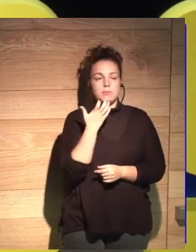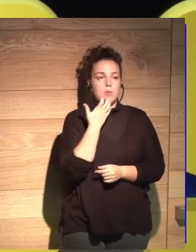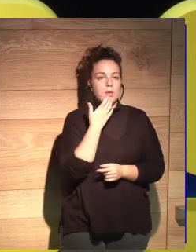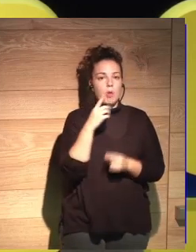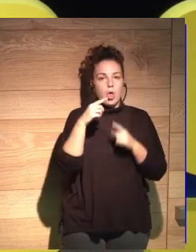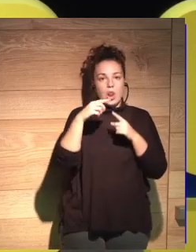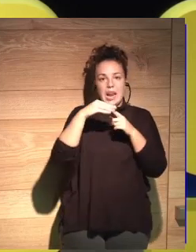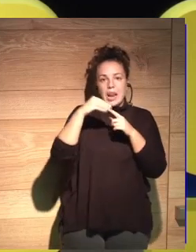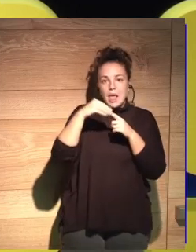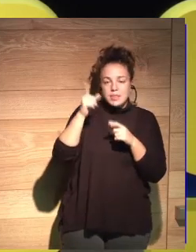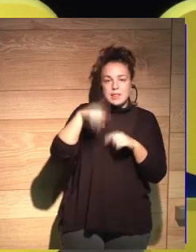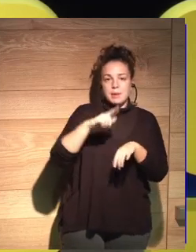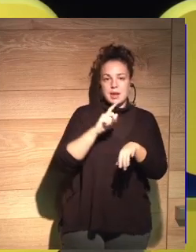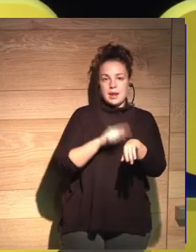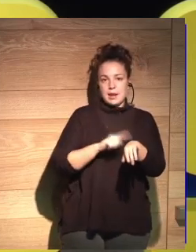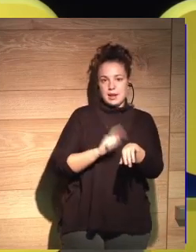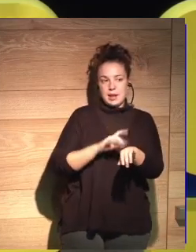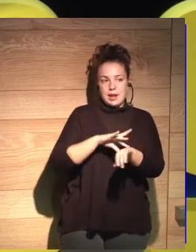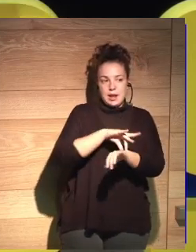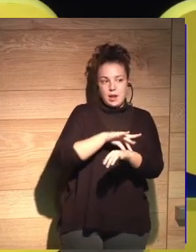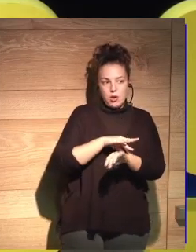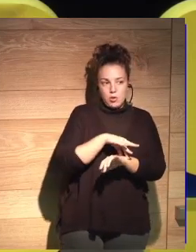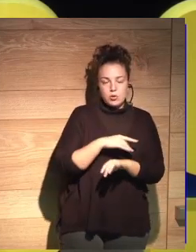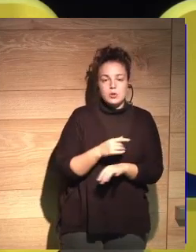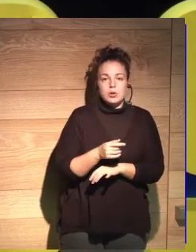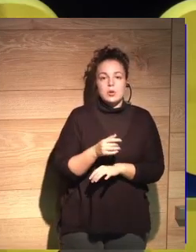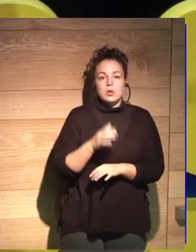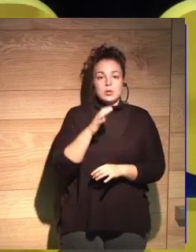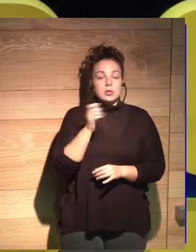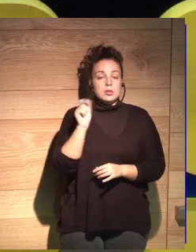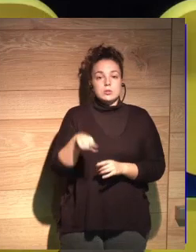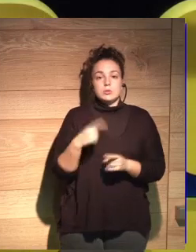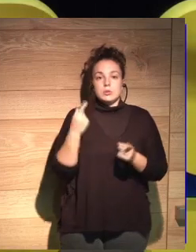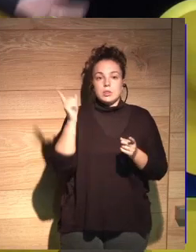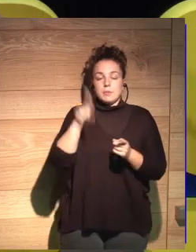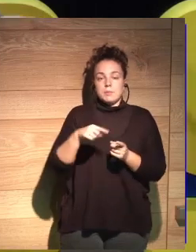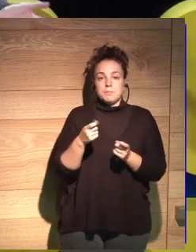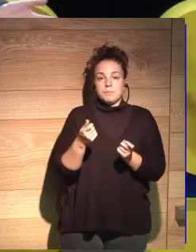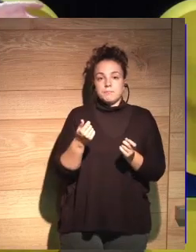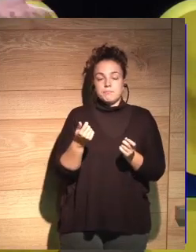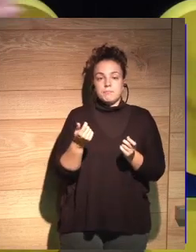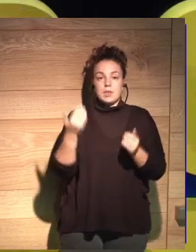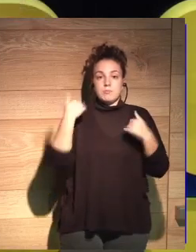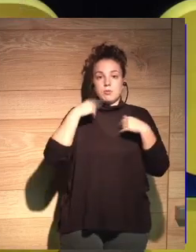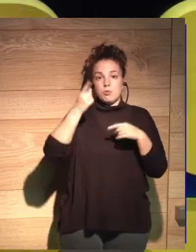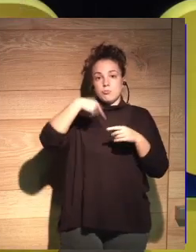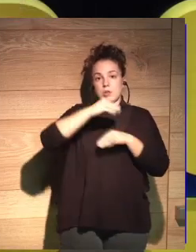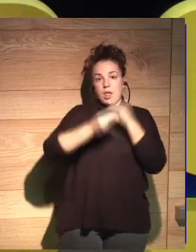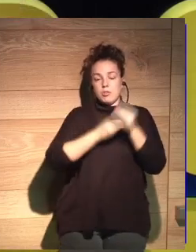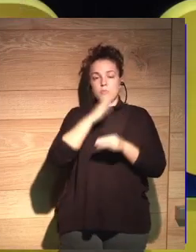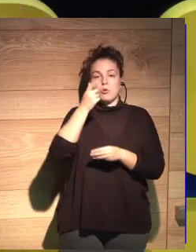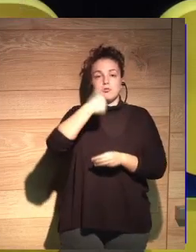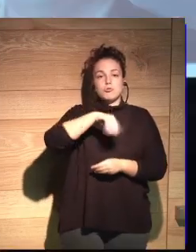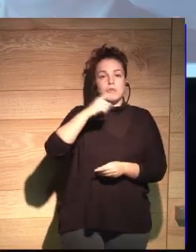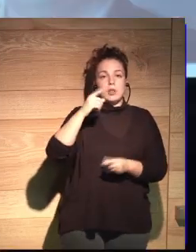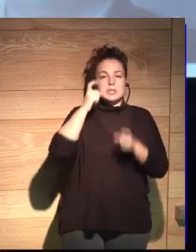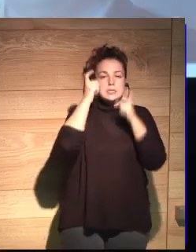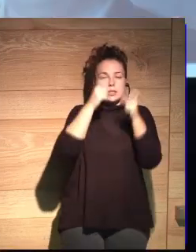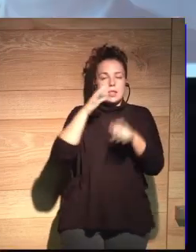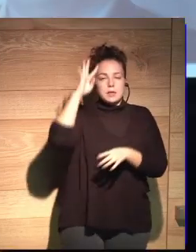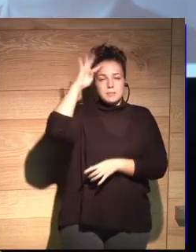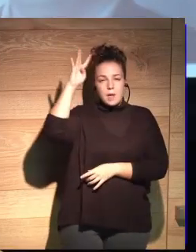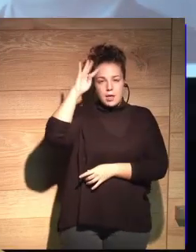world. We are similarly also living in a world of visions, our imagined futures. And